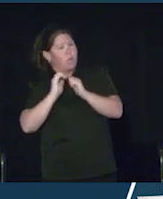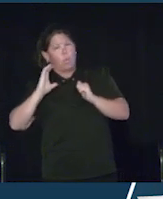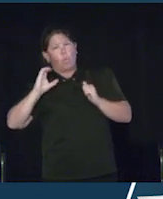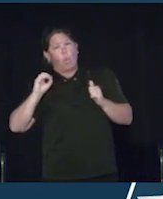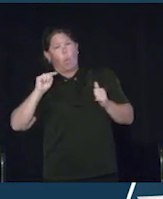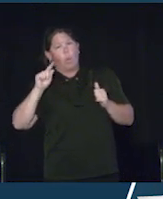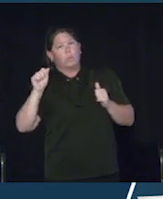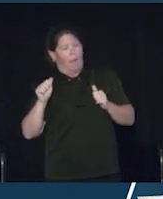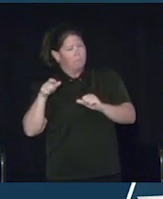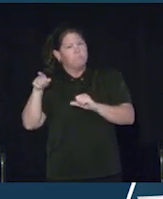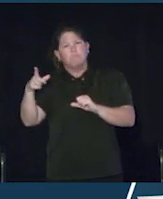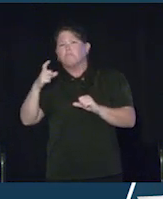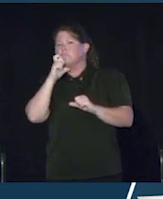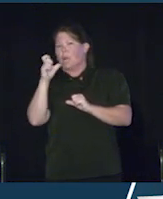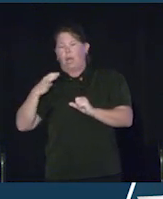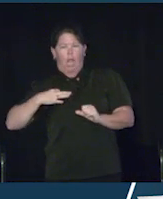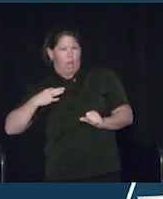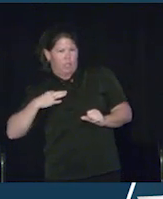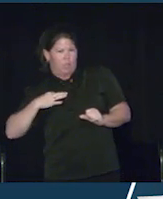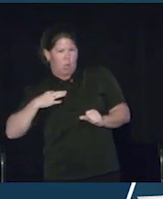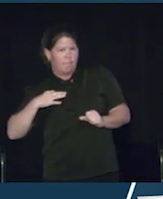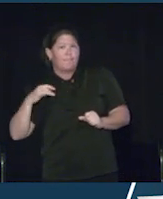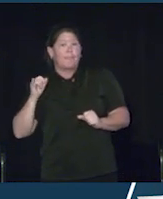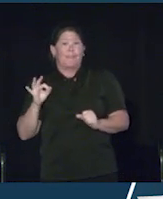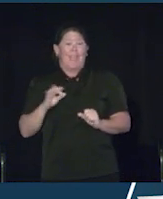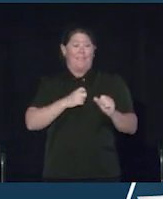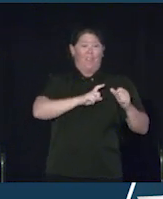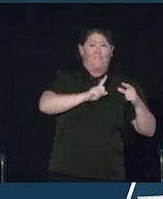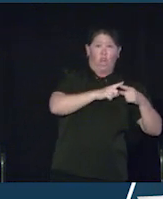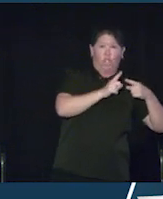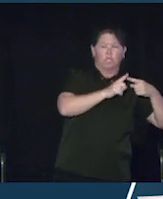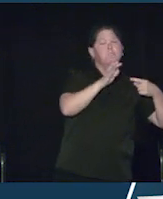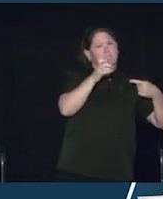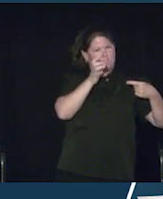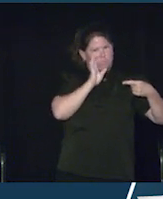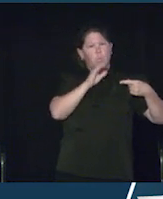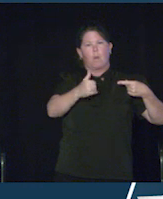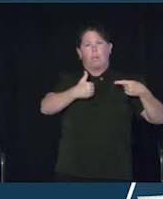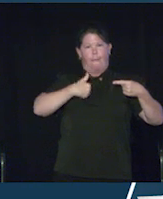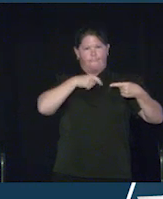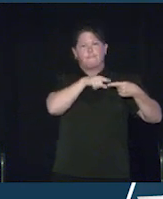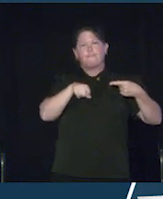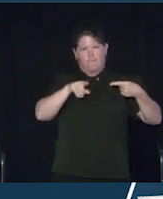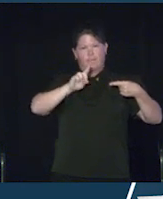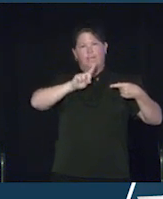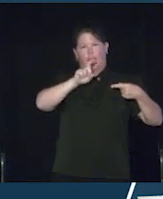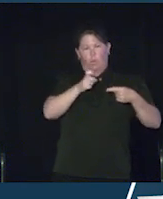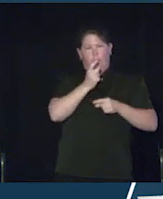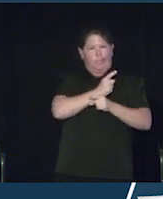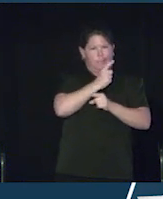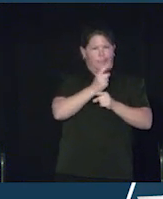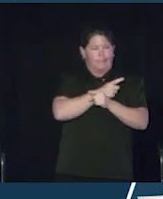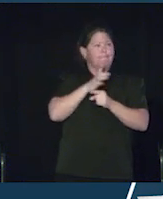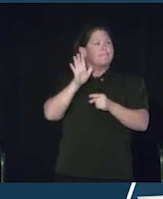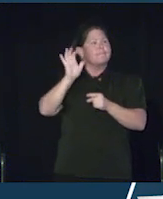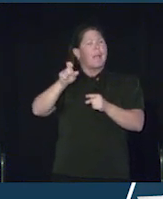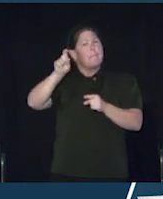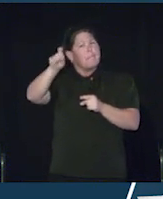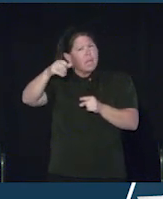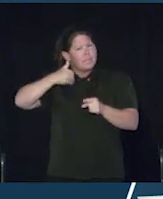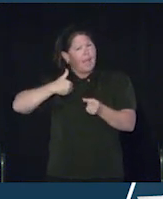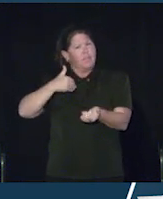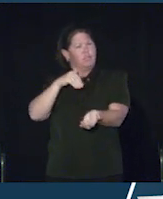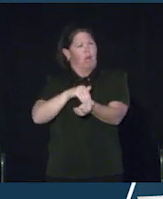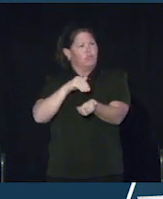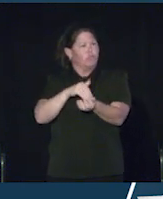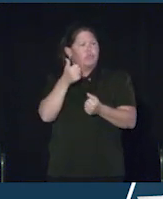services from the agency. And this diagnosis is made by a medical doctor, doctor of osteopathy, or any type of